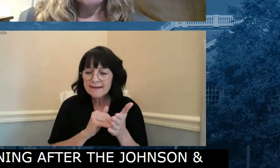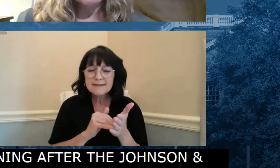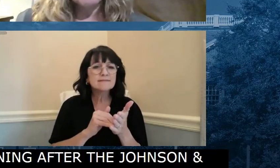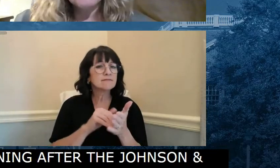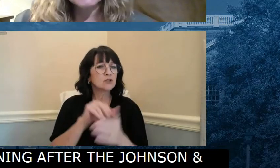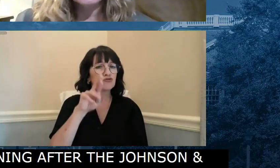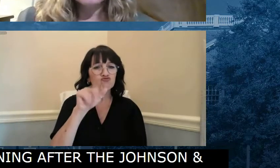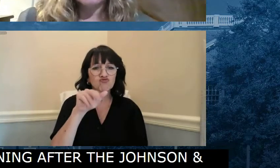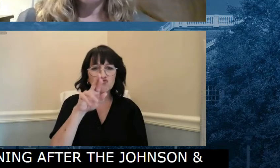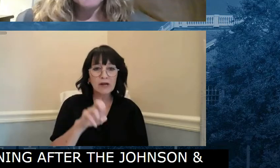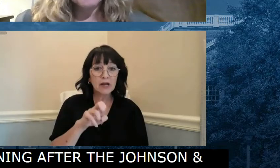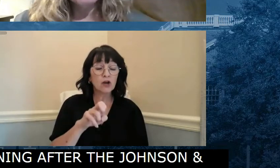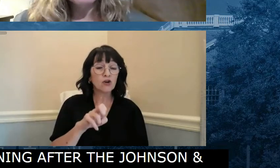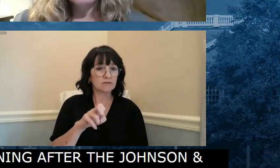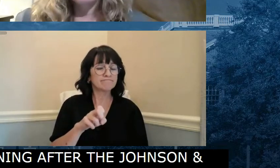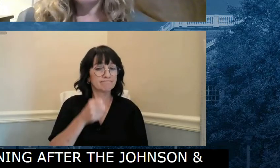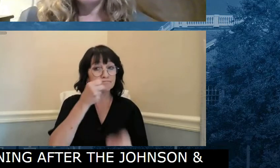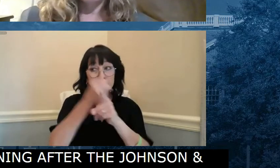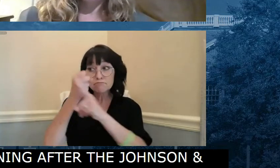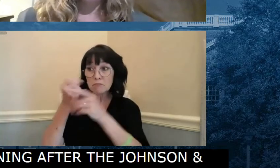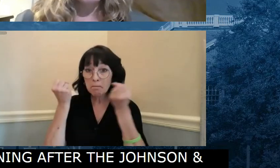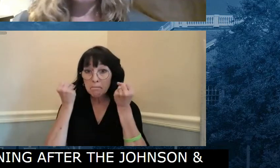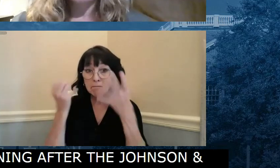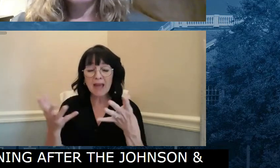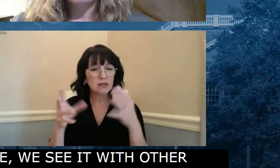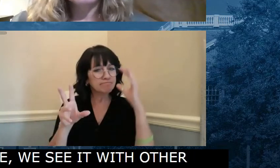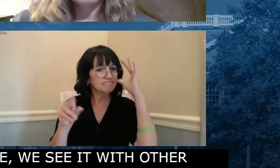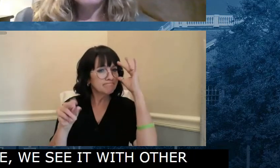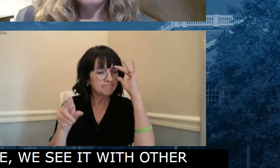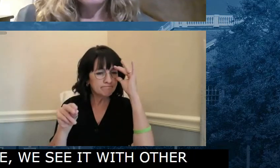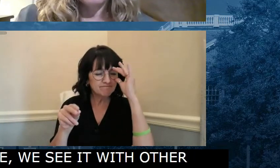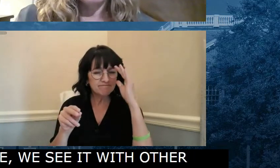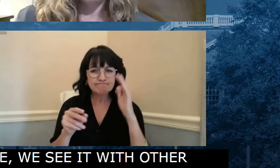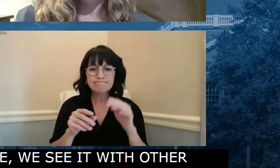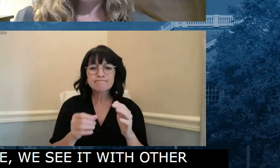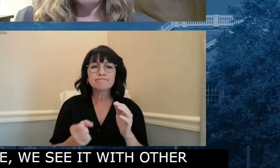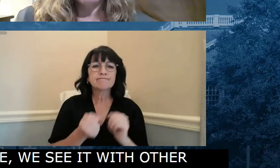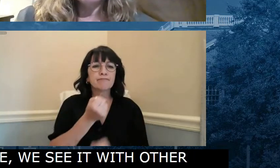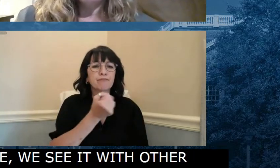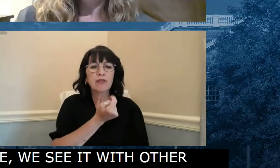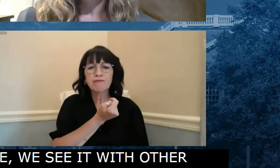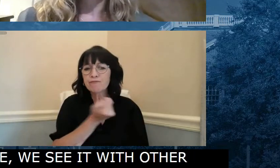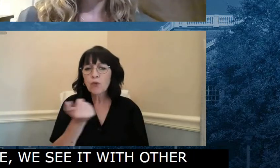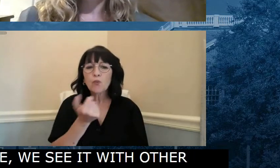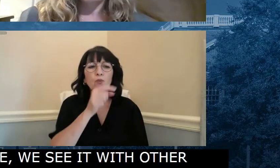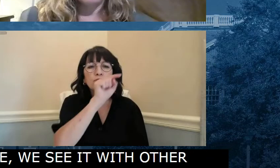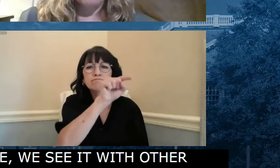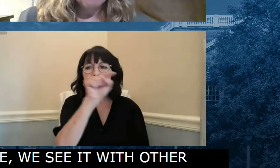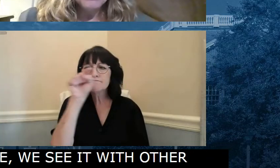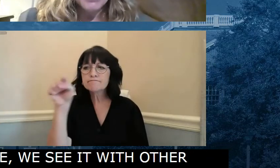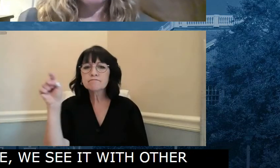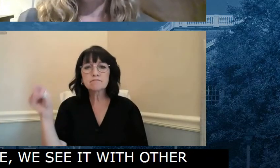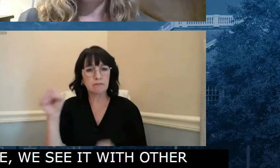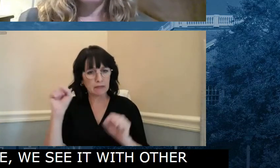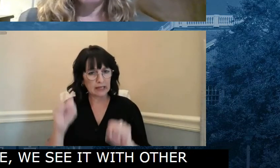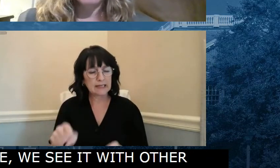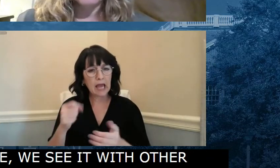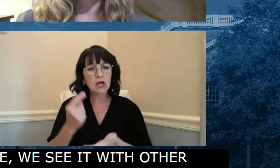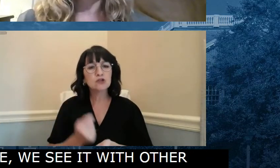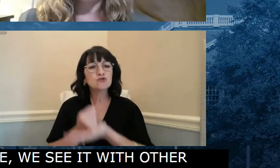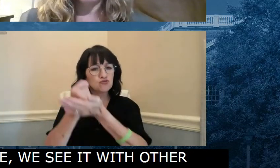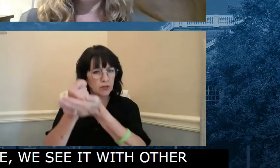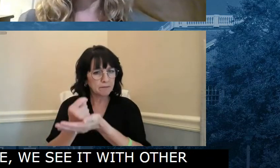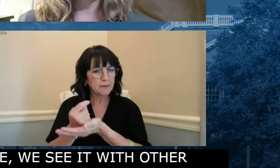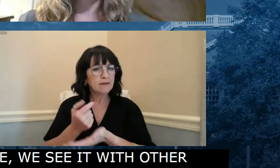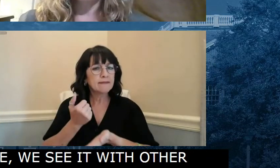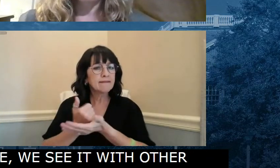see it with other vaccines as well. For the most part, it is treatable, but now